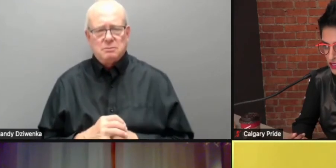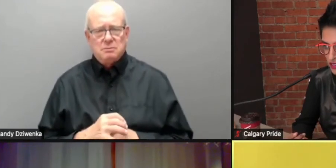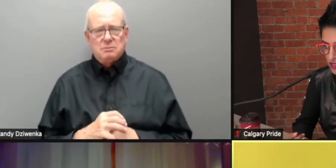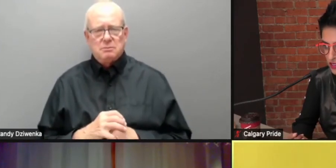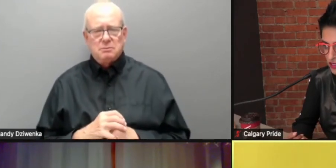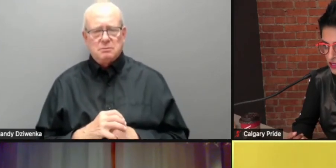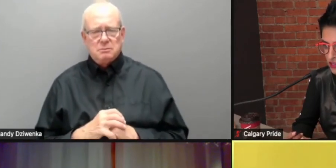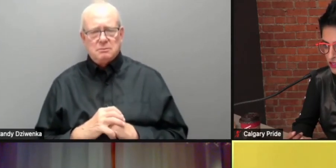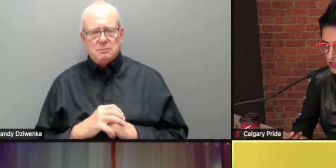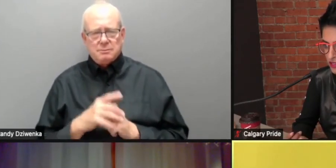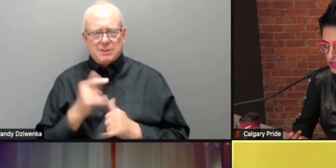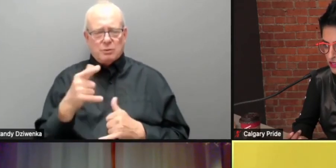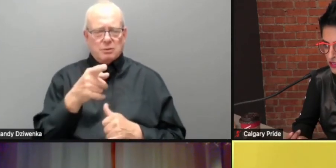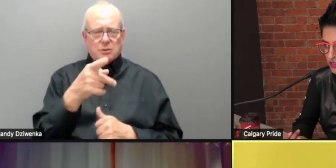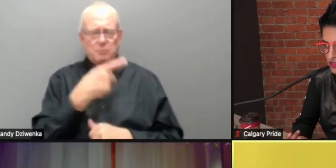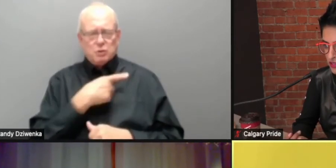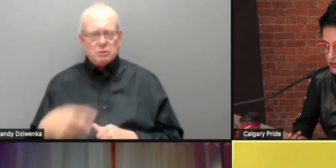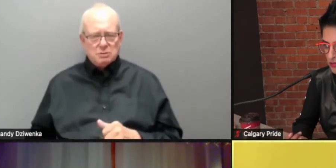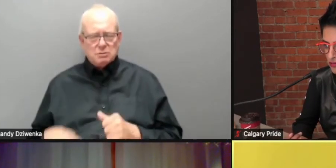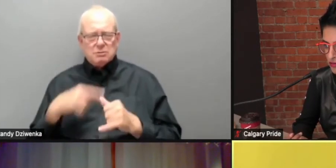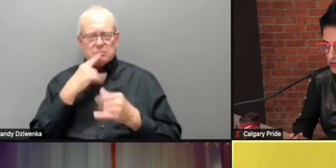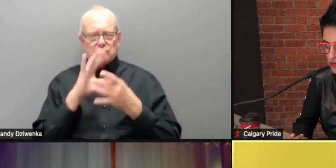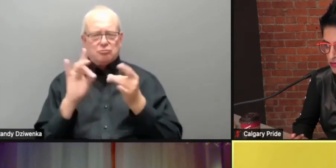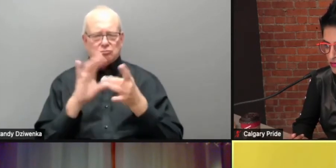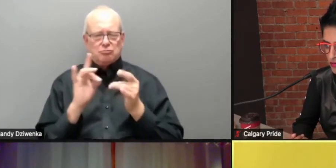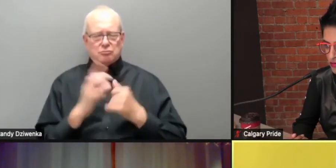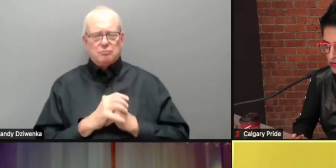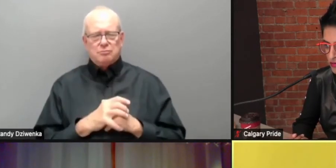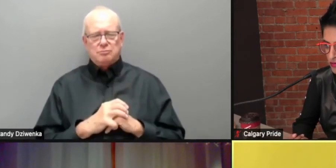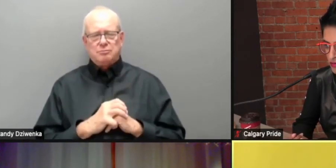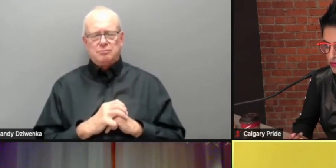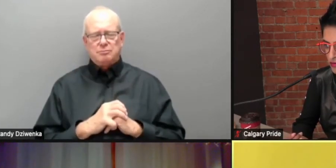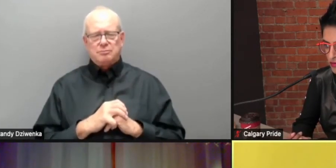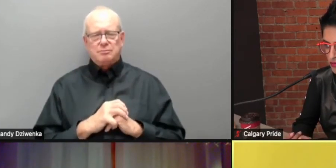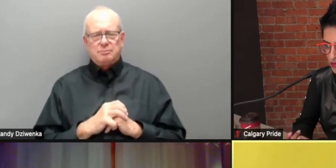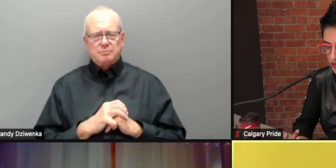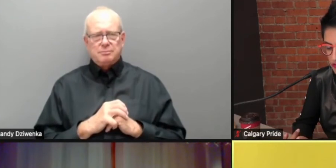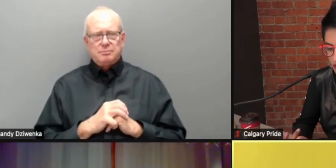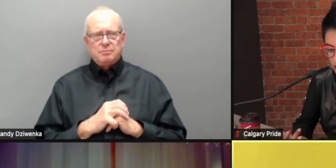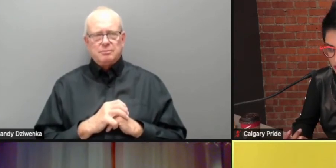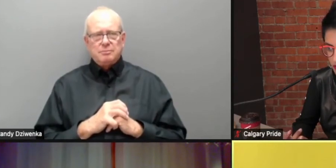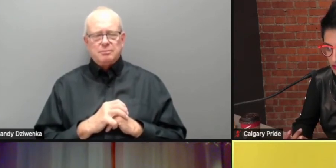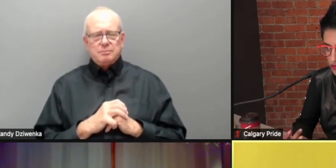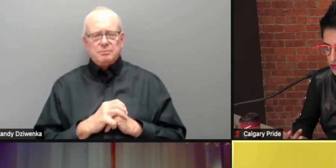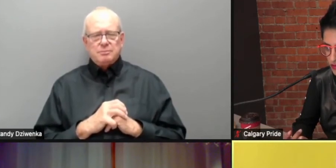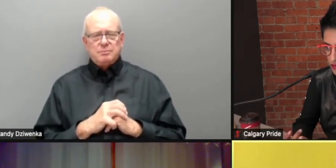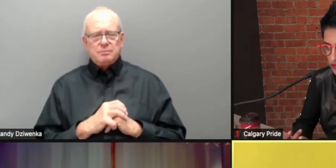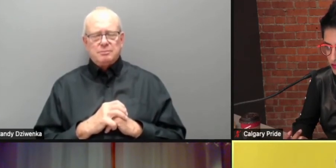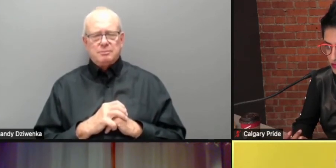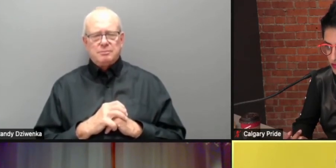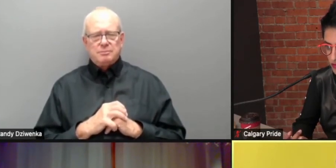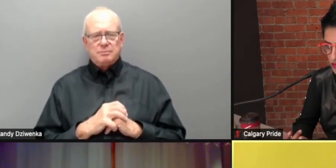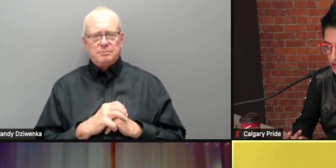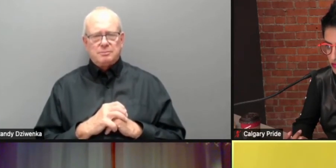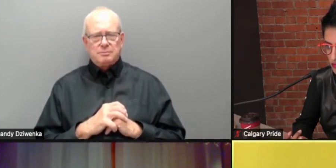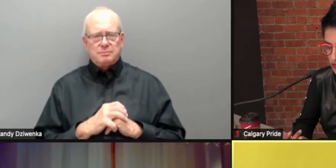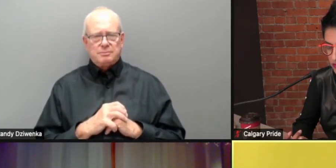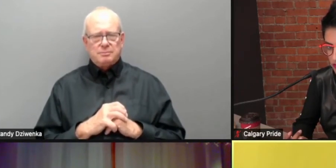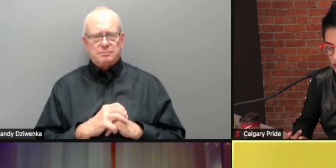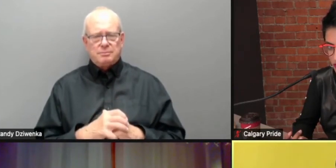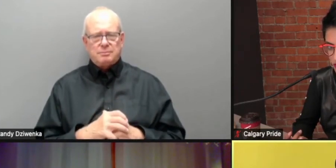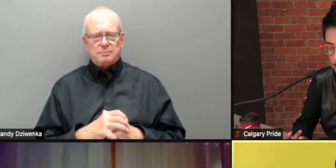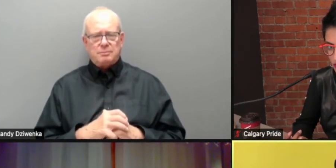you know, when there are two things. One is social independence, and the second is financial independence.